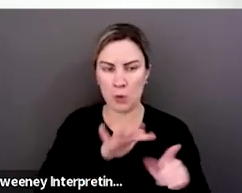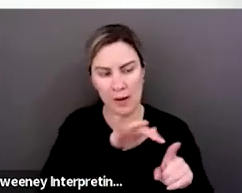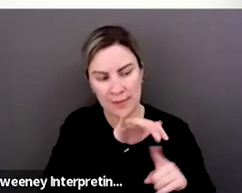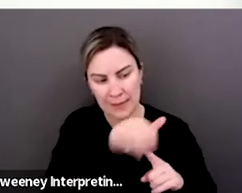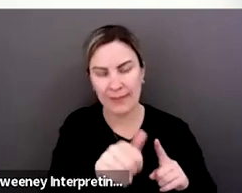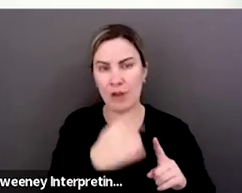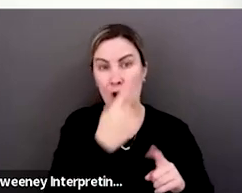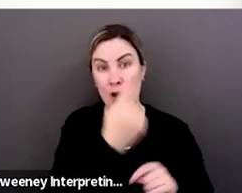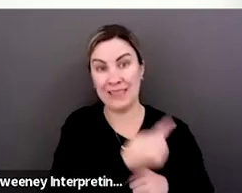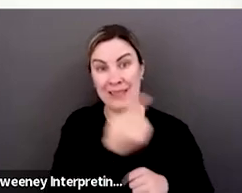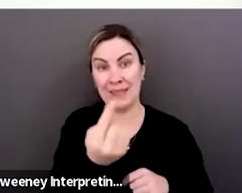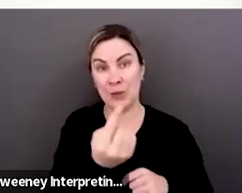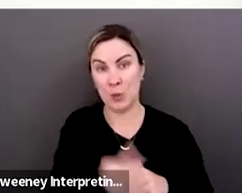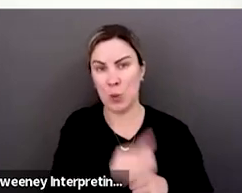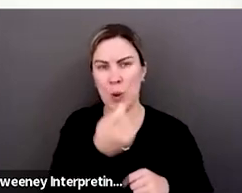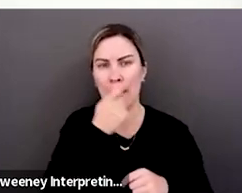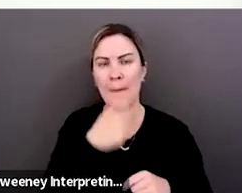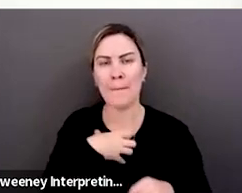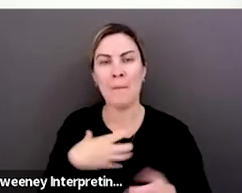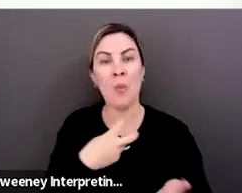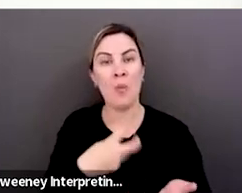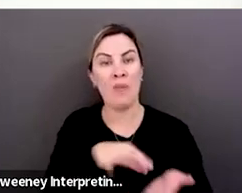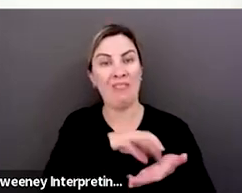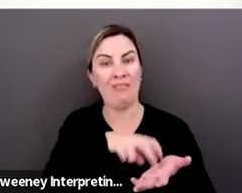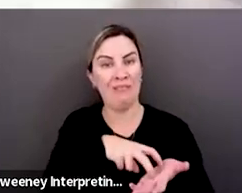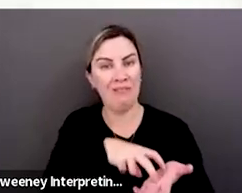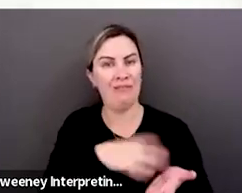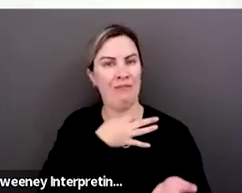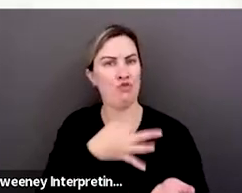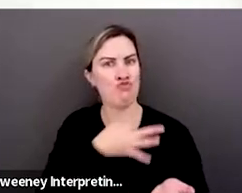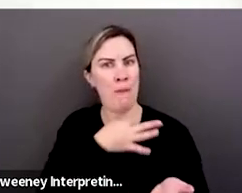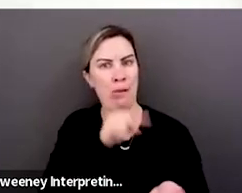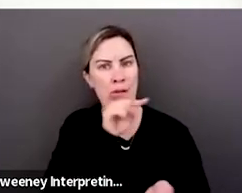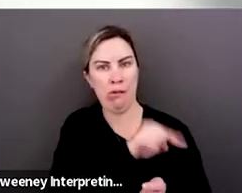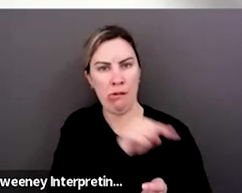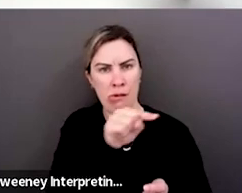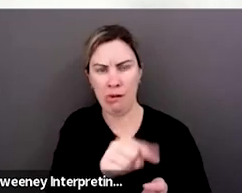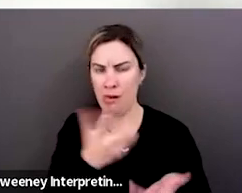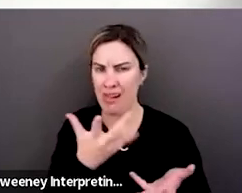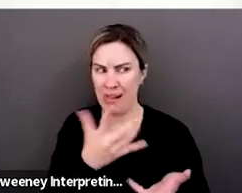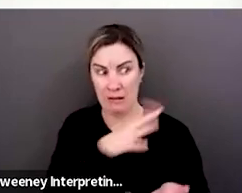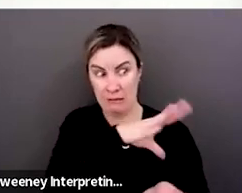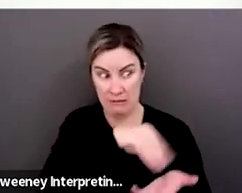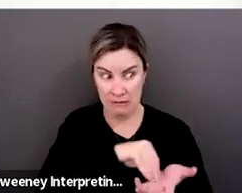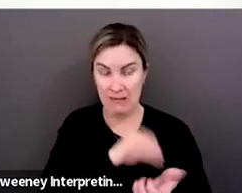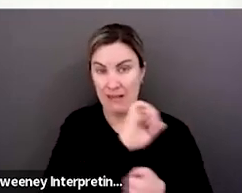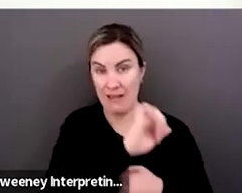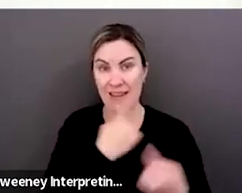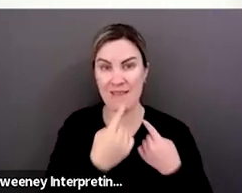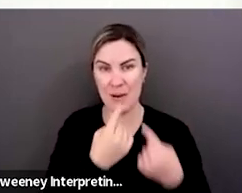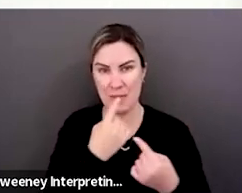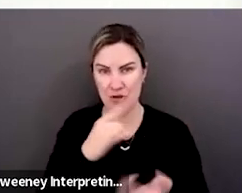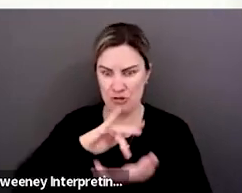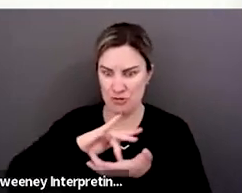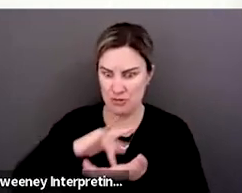identify individuals who are probably in a bit more of a vulnerable category, get their information sort of documented and